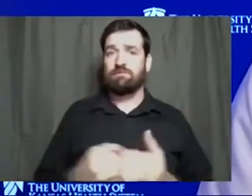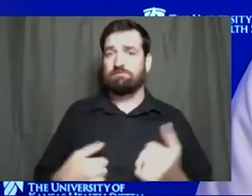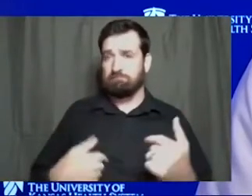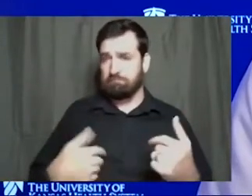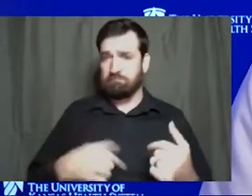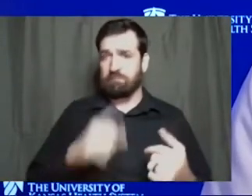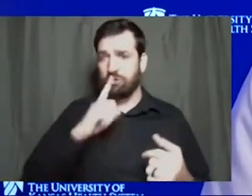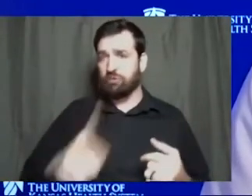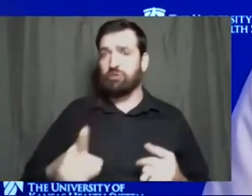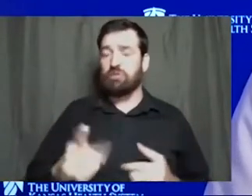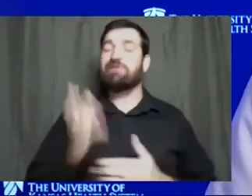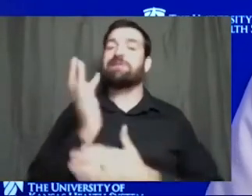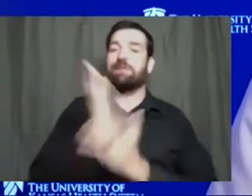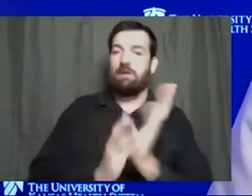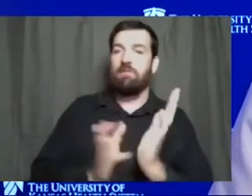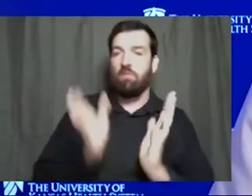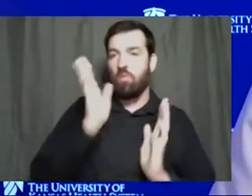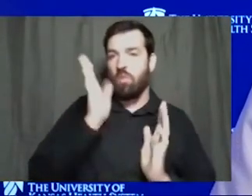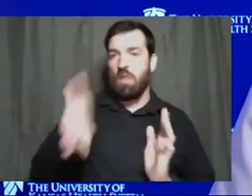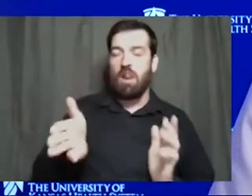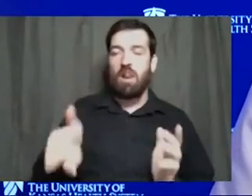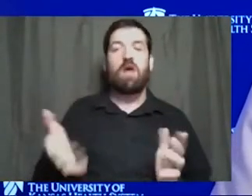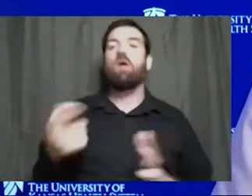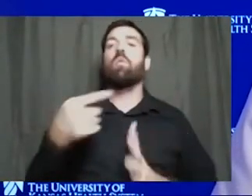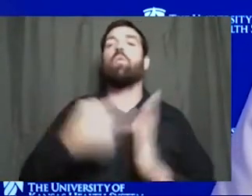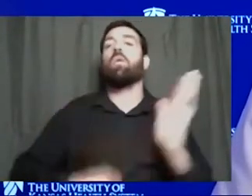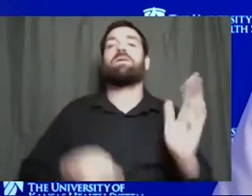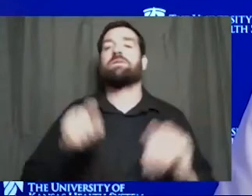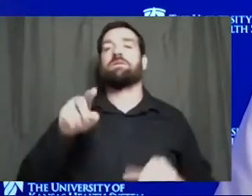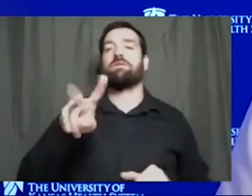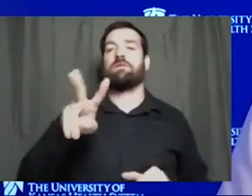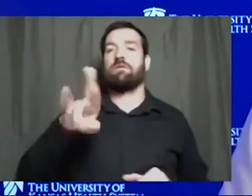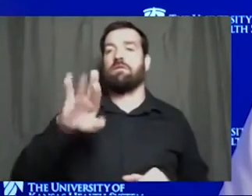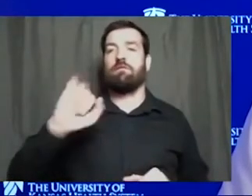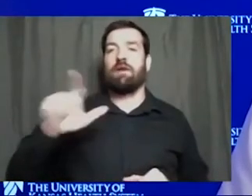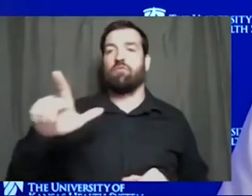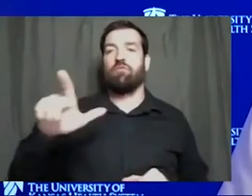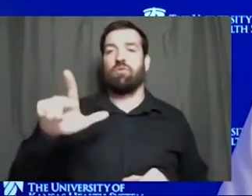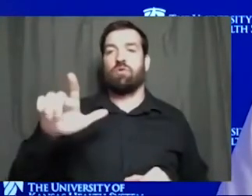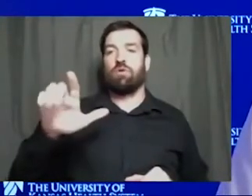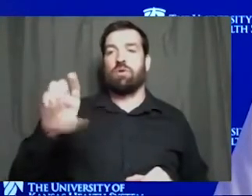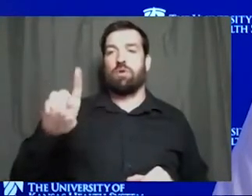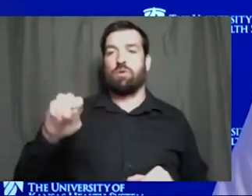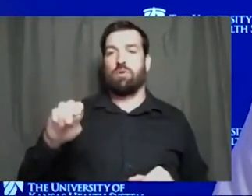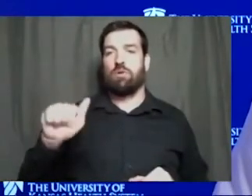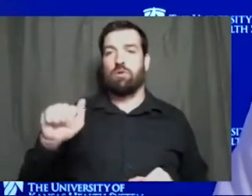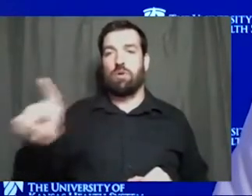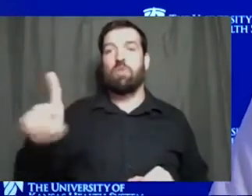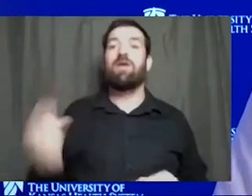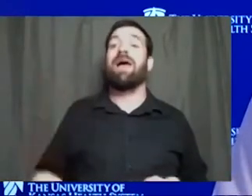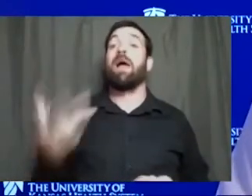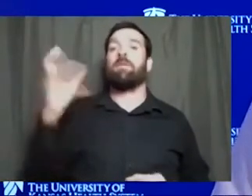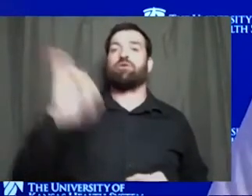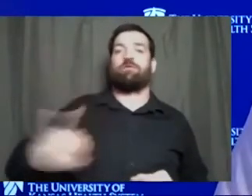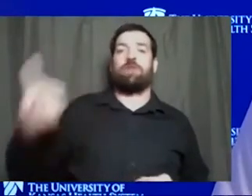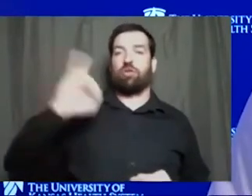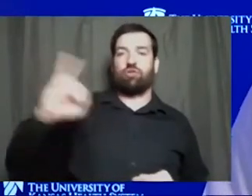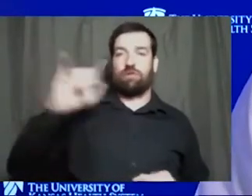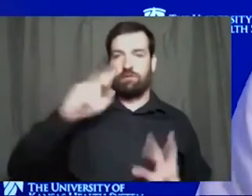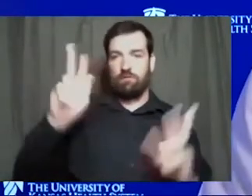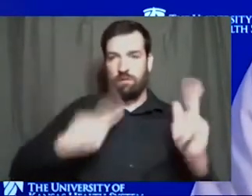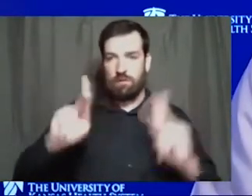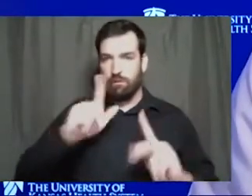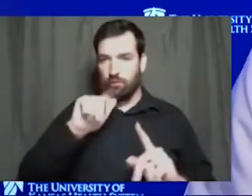answered. Really, what is the viral load? And how much of that is infectious in those vaccinated people, for how